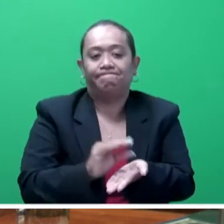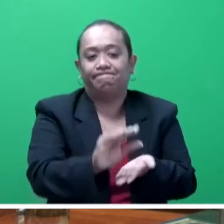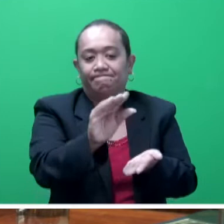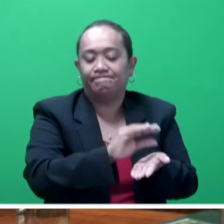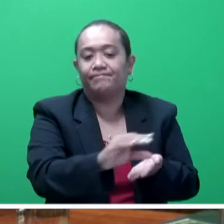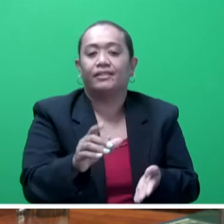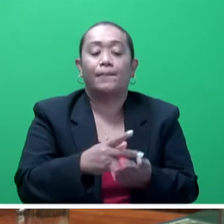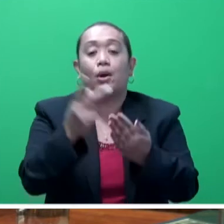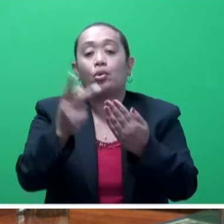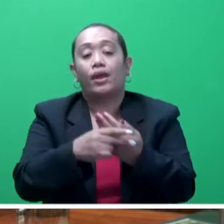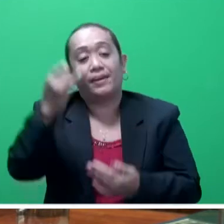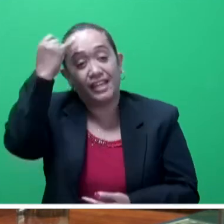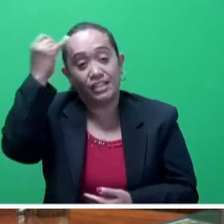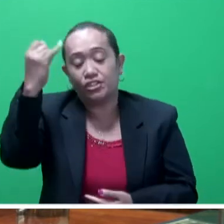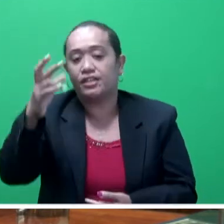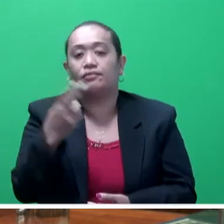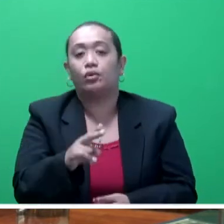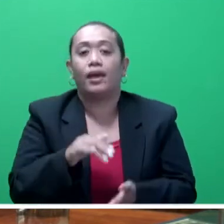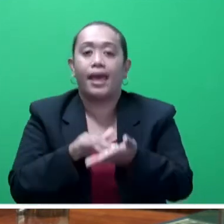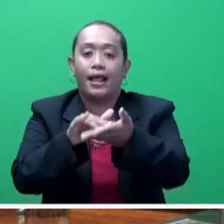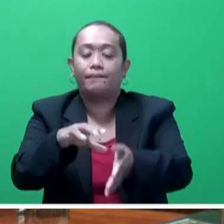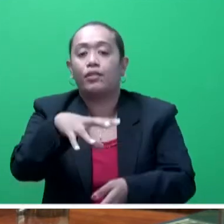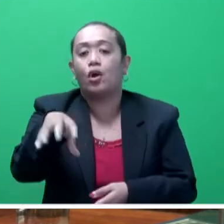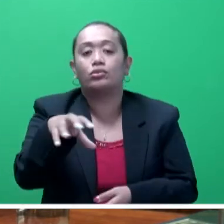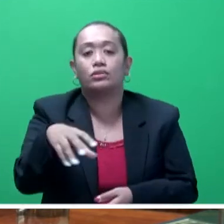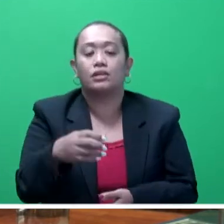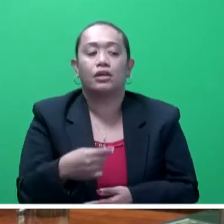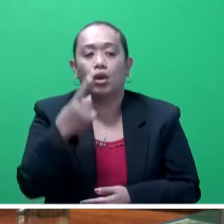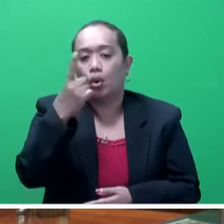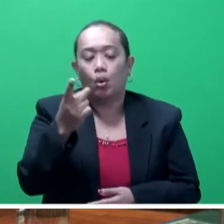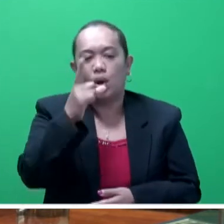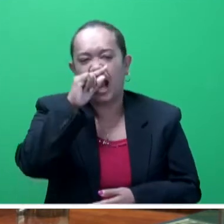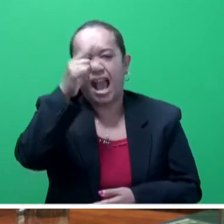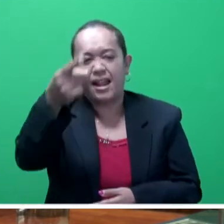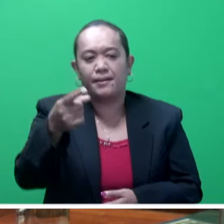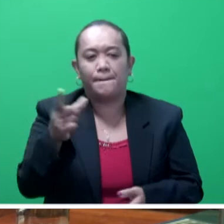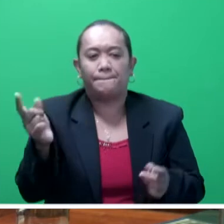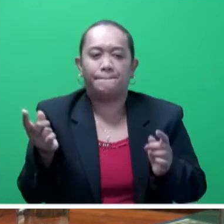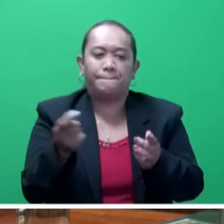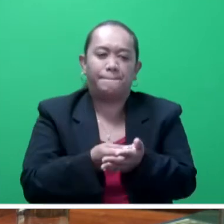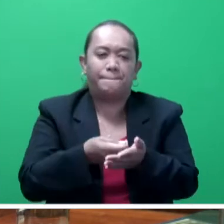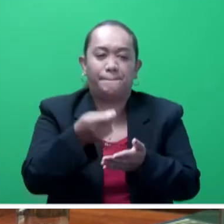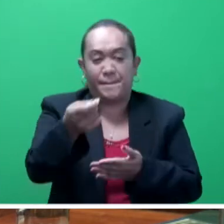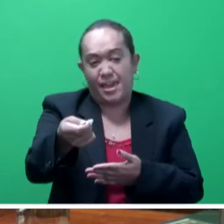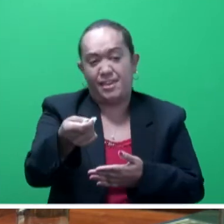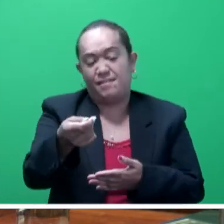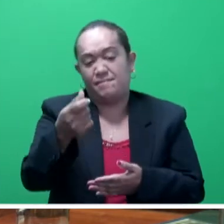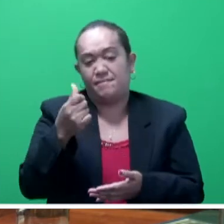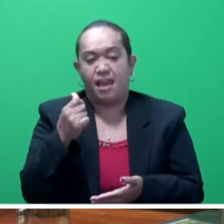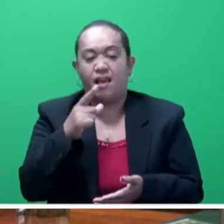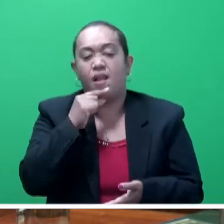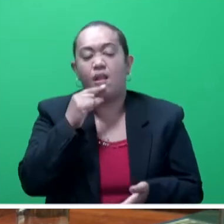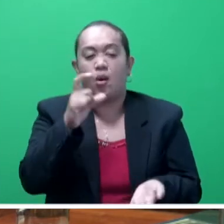an initiative to help those customers who are not able to meet their debt obligations due